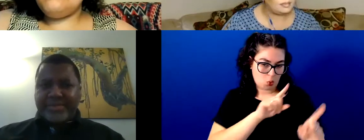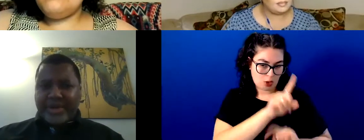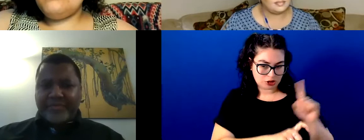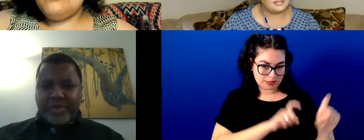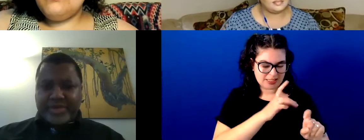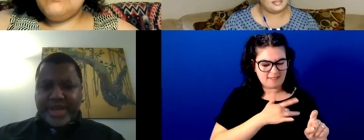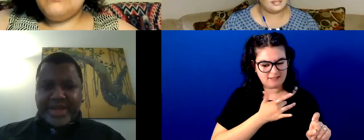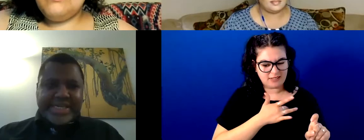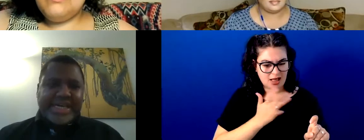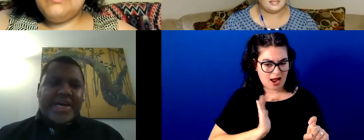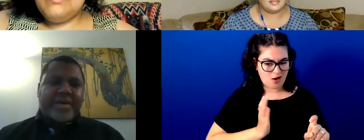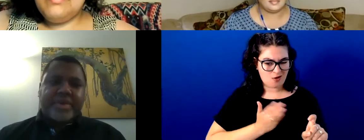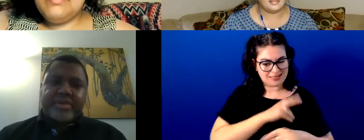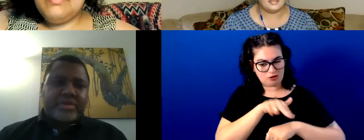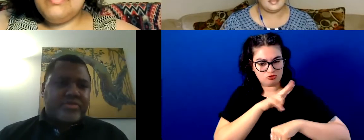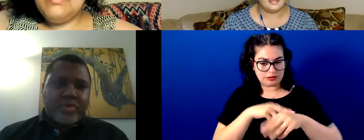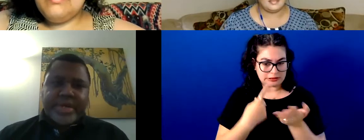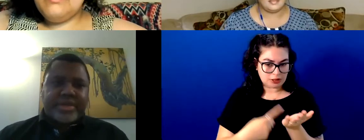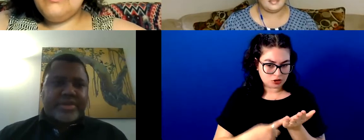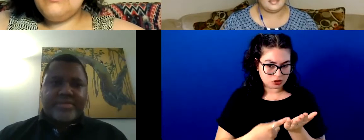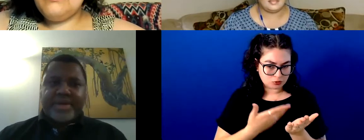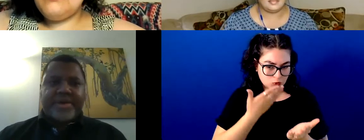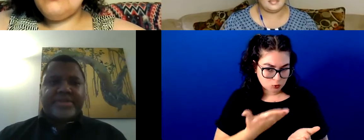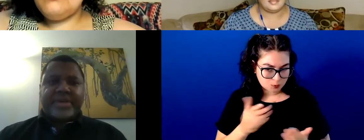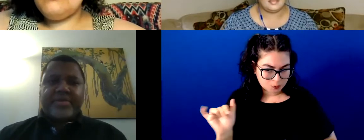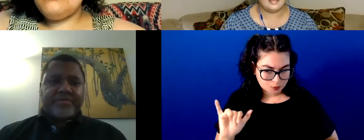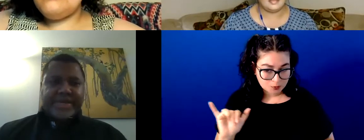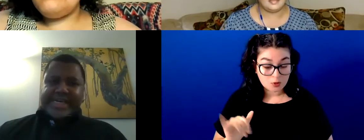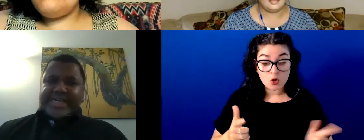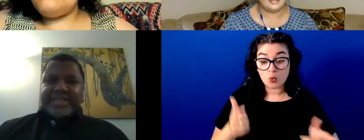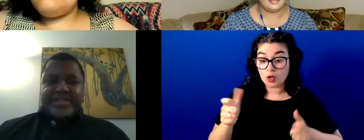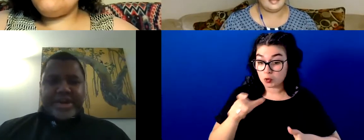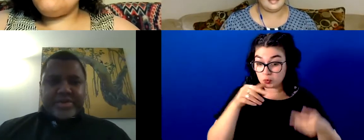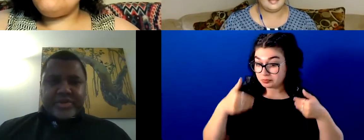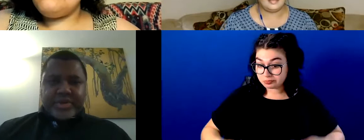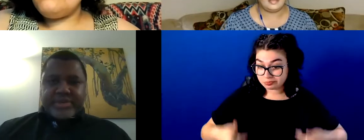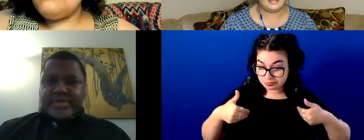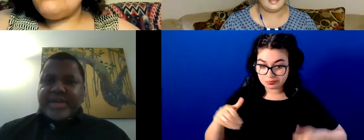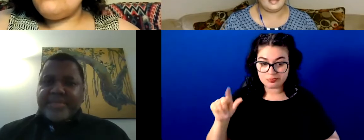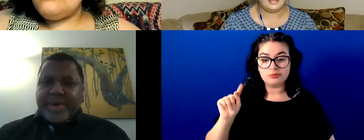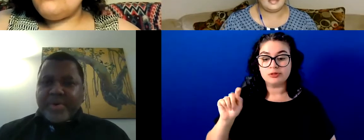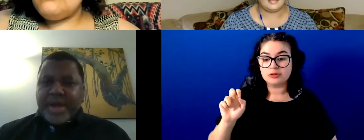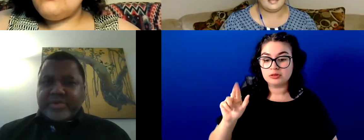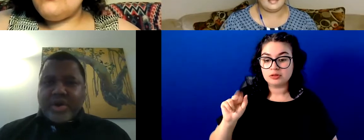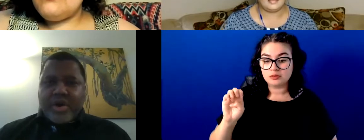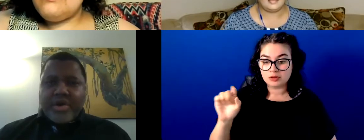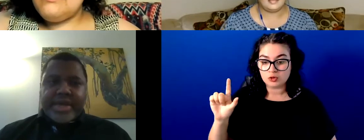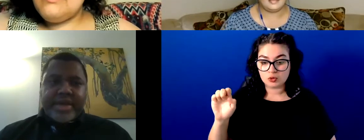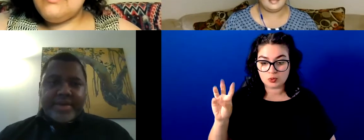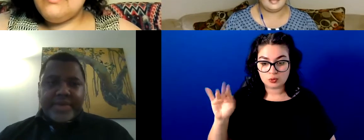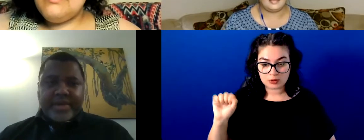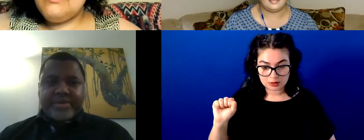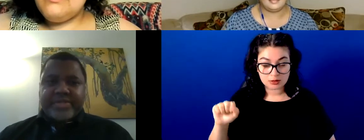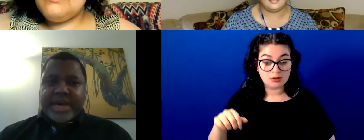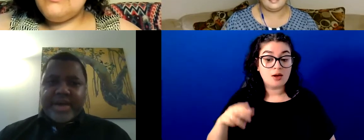and so I'm looking forward to that. Quickly, a little bit about myself. Terence Lewis, my pronouns are he,